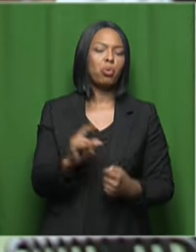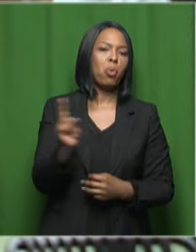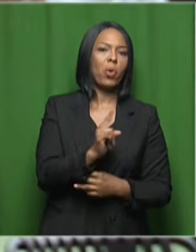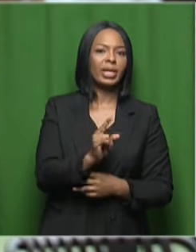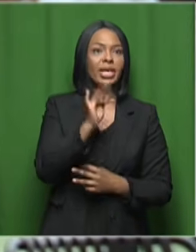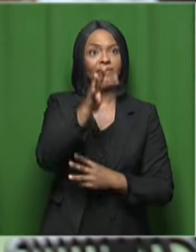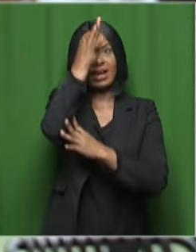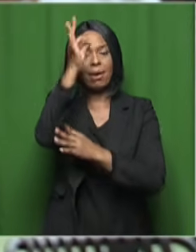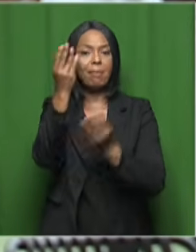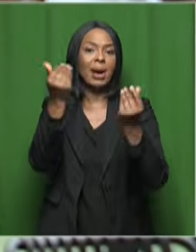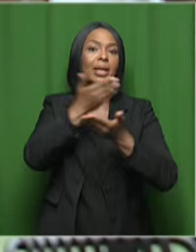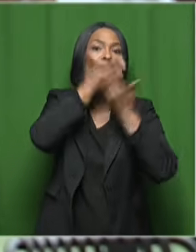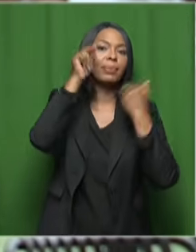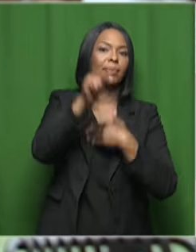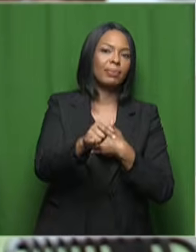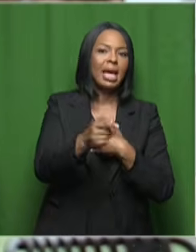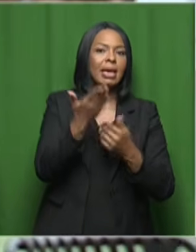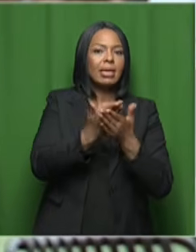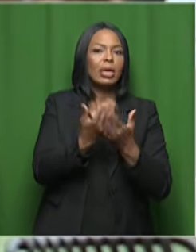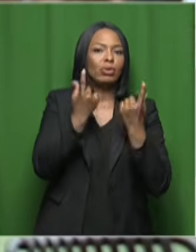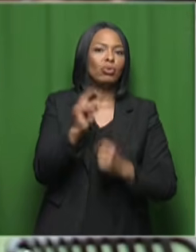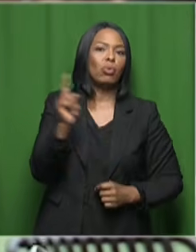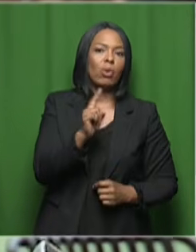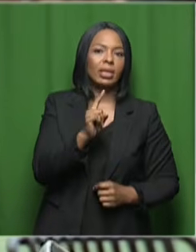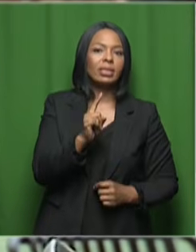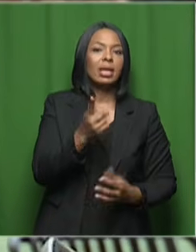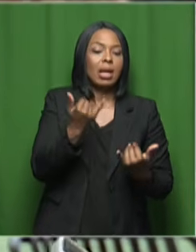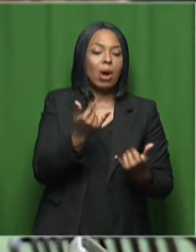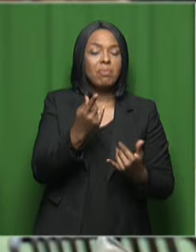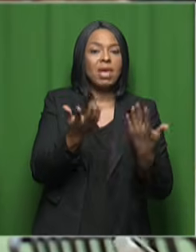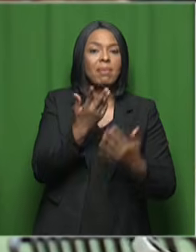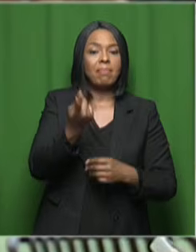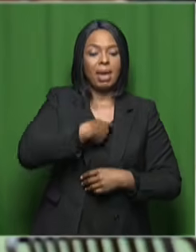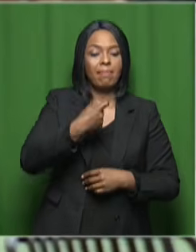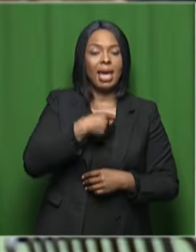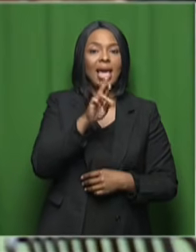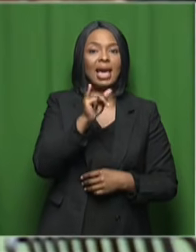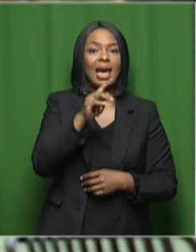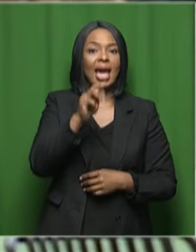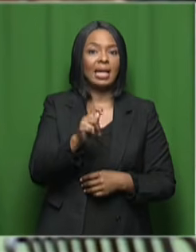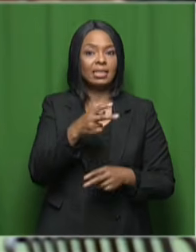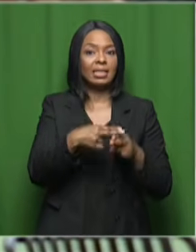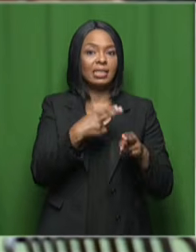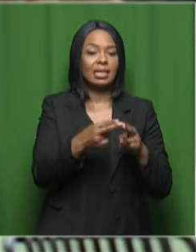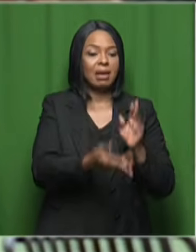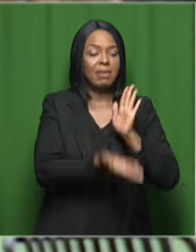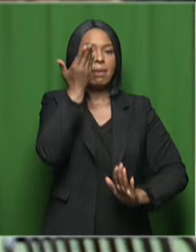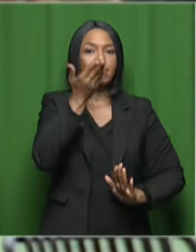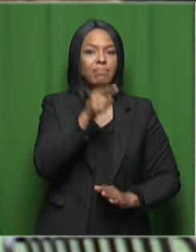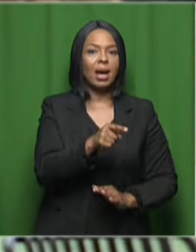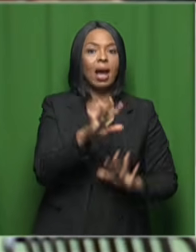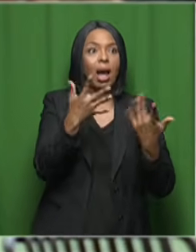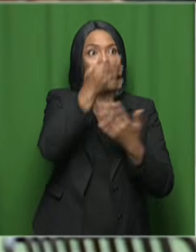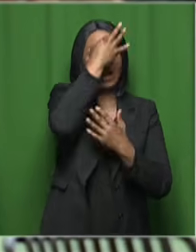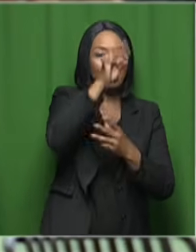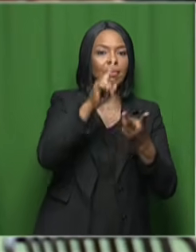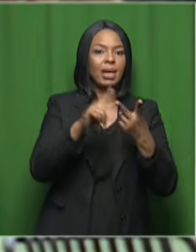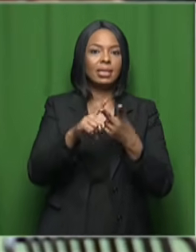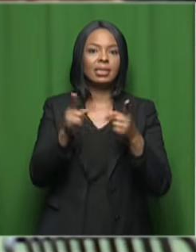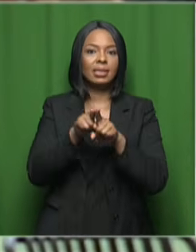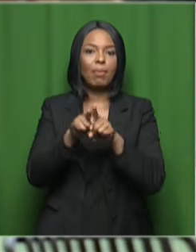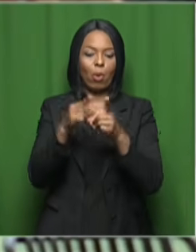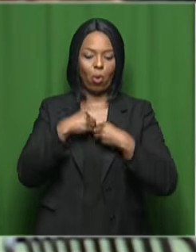does not have money to increase the rent? How can NSFAS and government and the landlords save